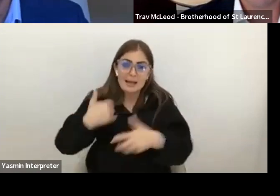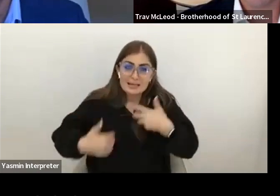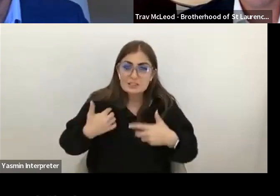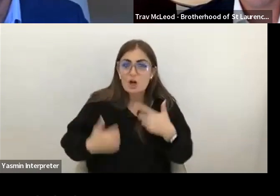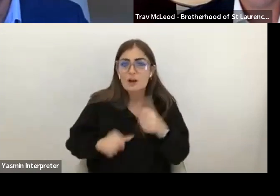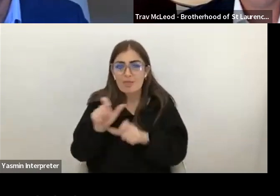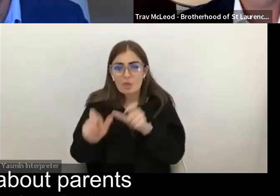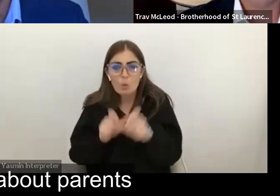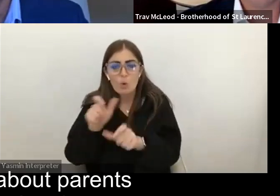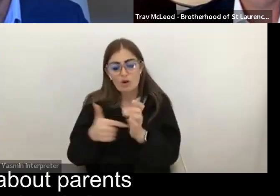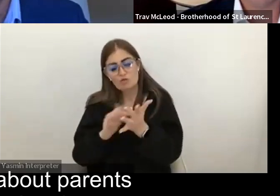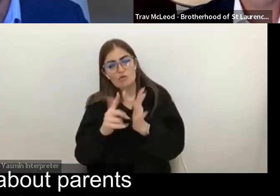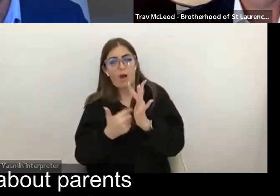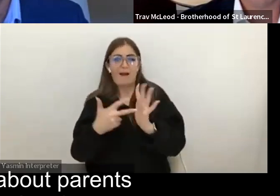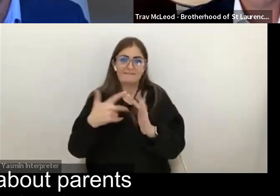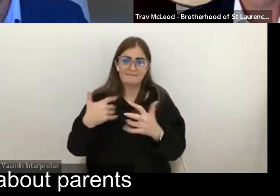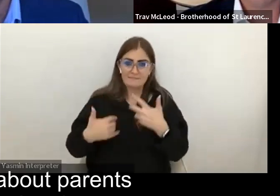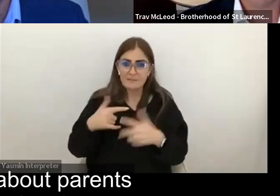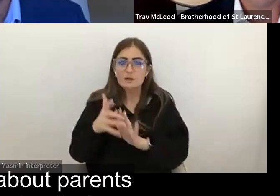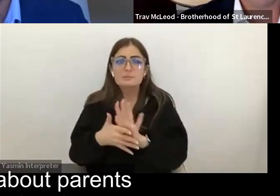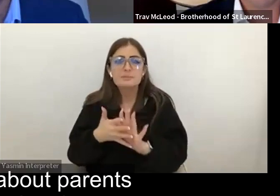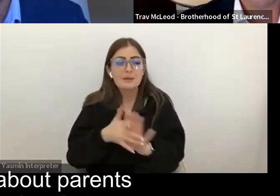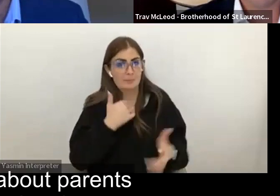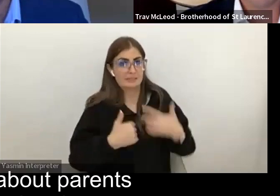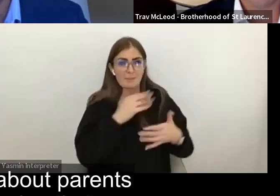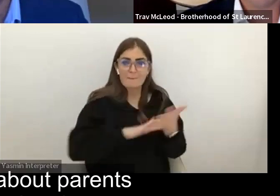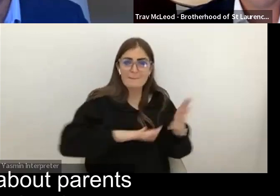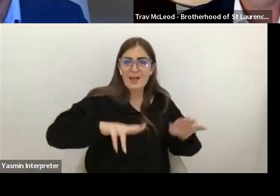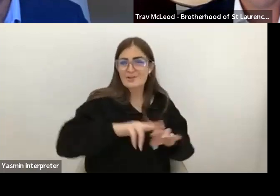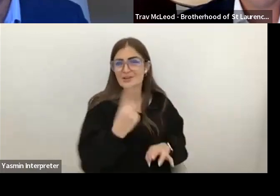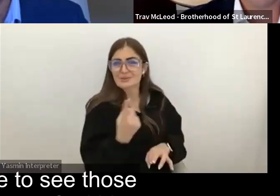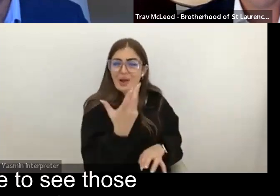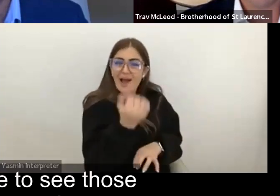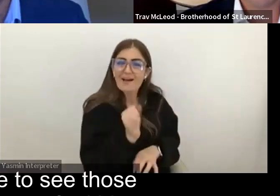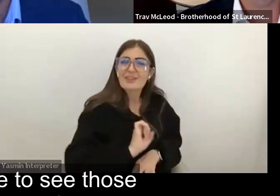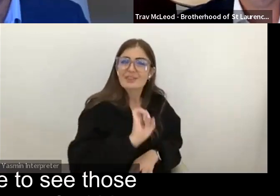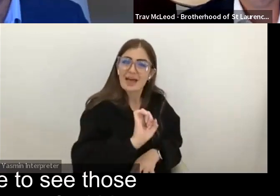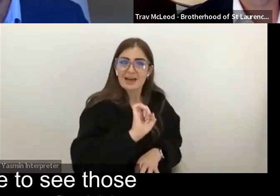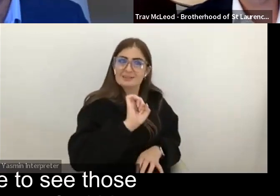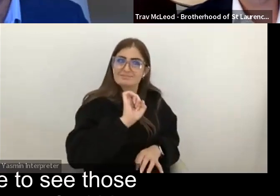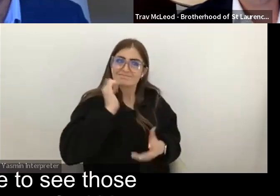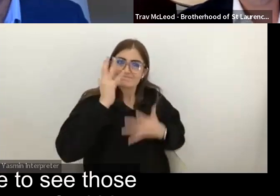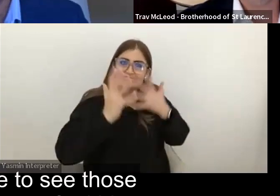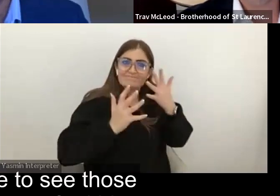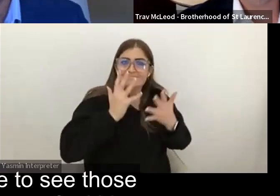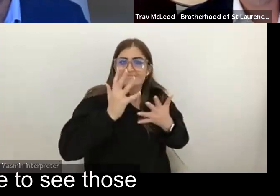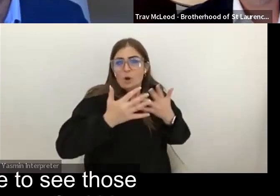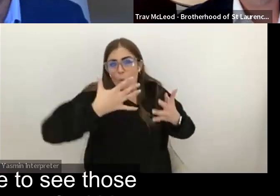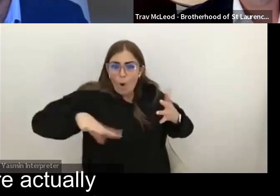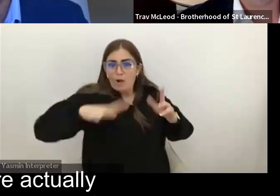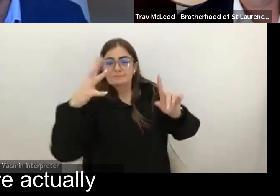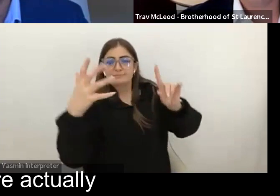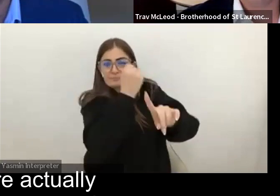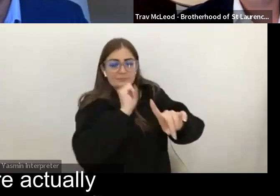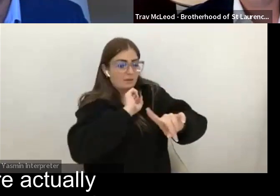word thrive, I get excited about parents actually having that, I guess, desire to see those kinds of outcomes for kids,